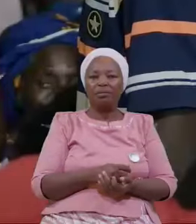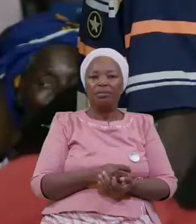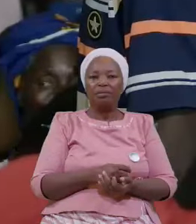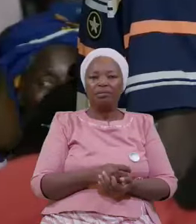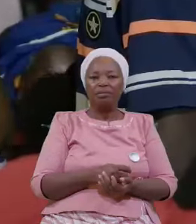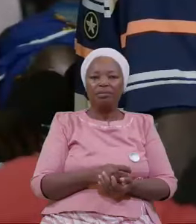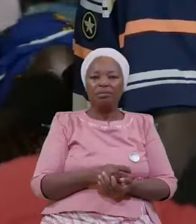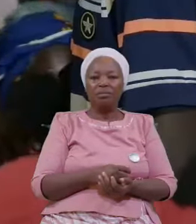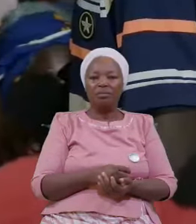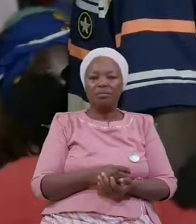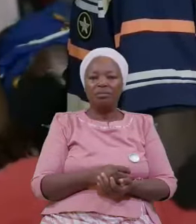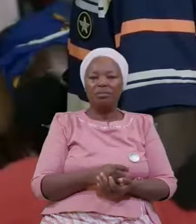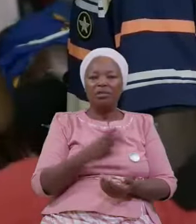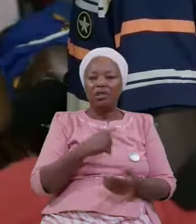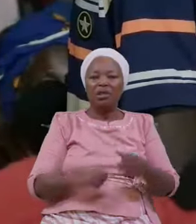Everywhere.